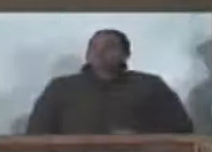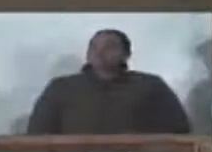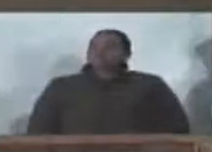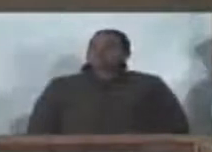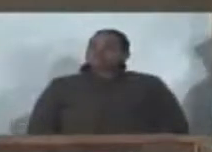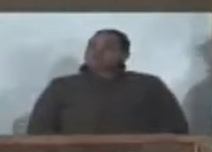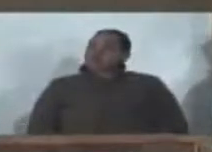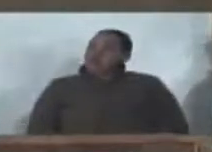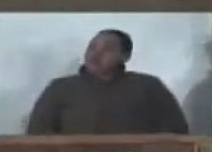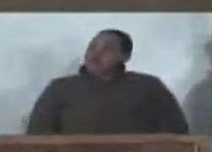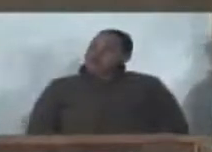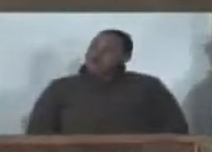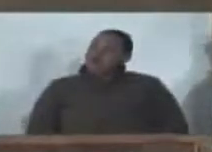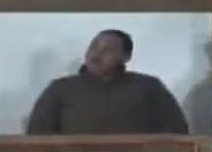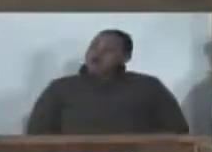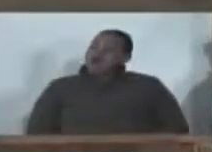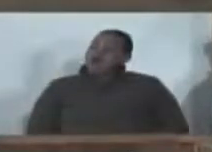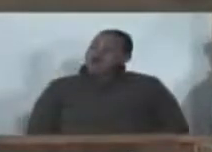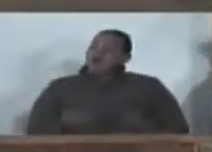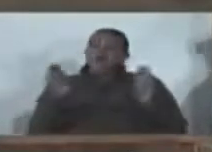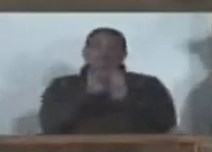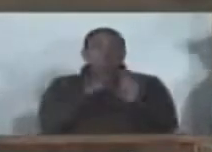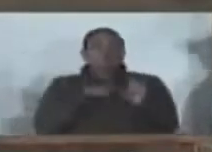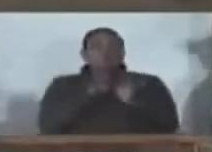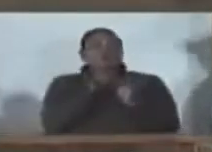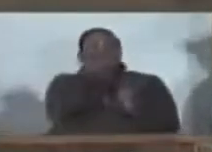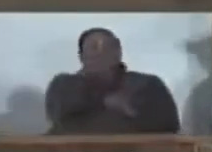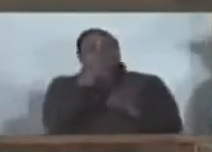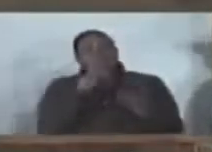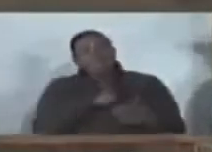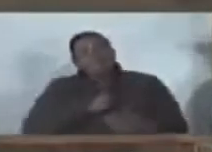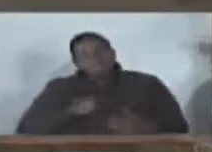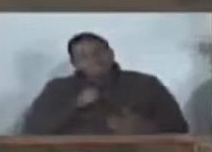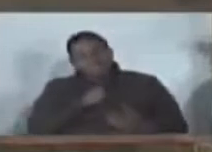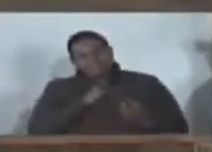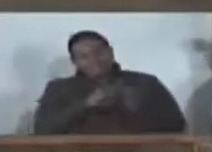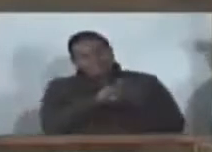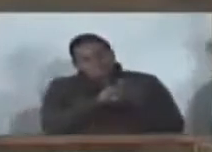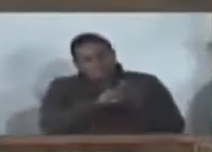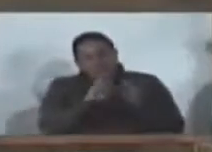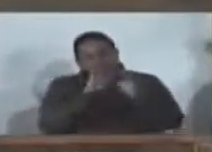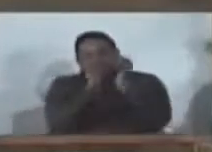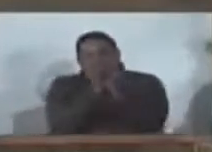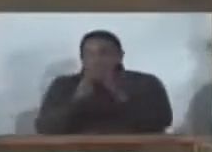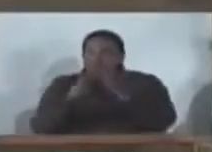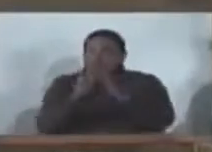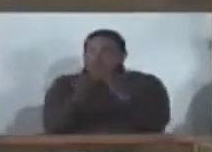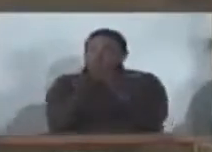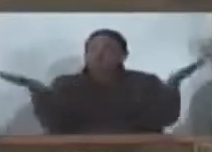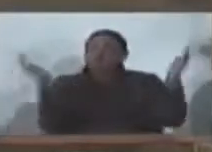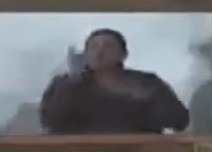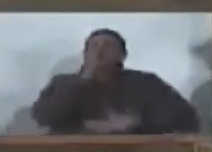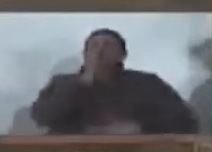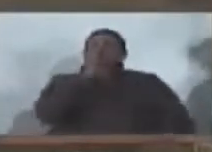closing, I extend condolences to the friends, families, communities, and networks of all those who have